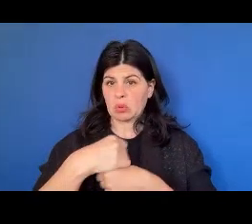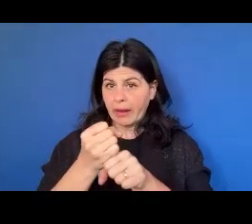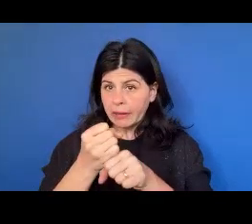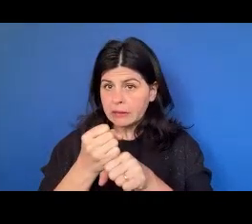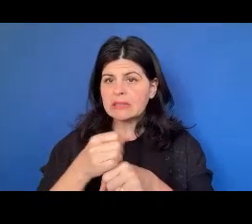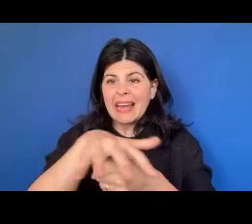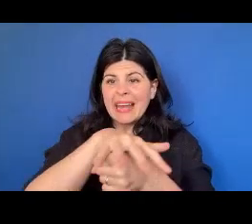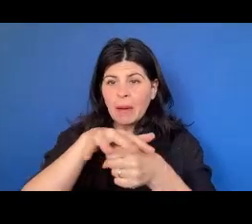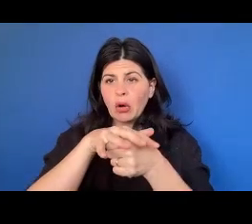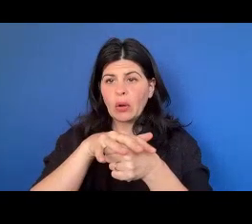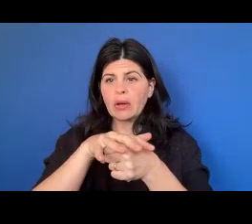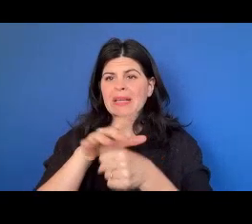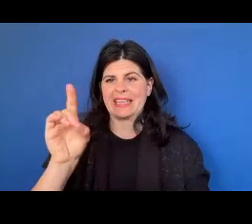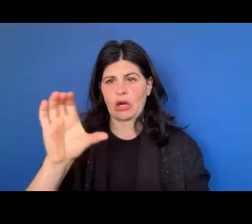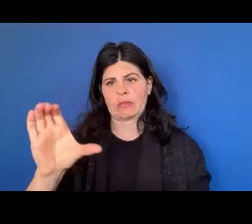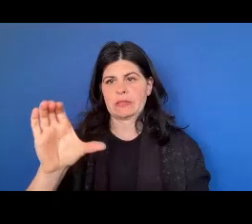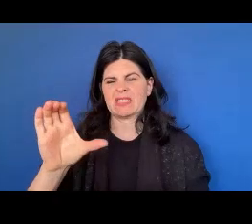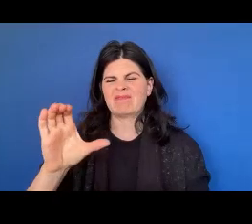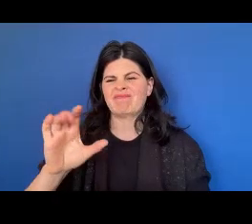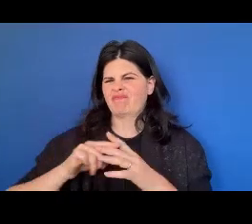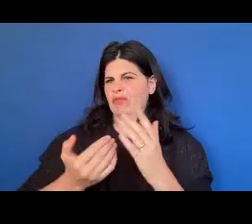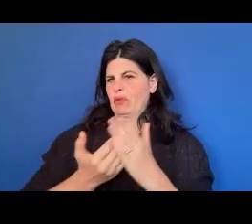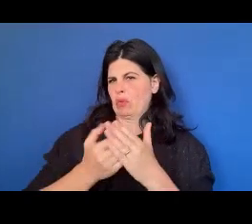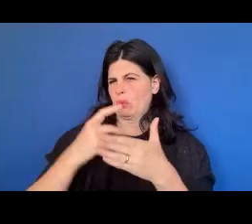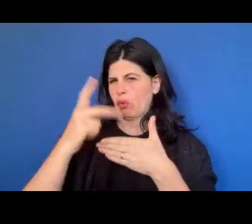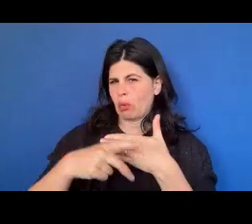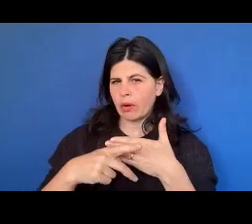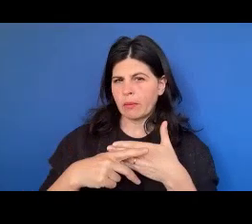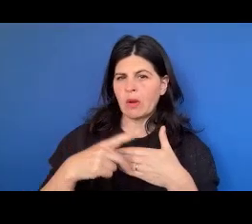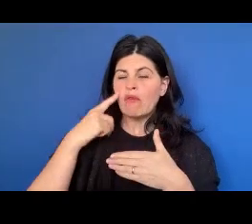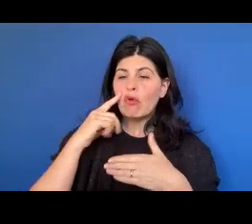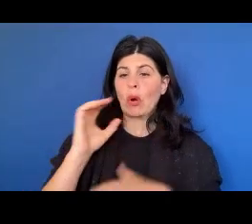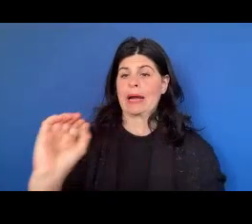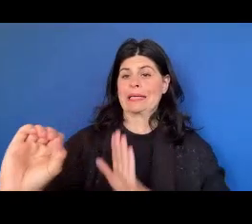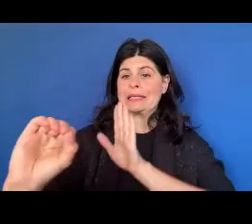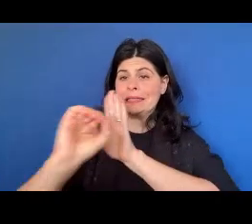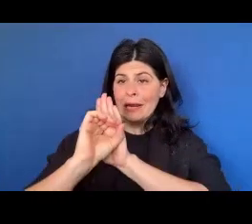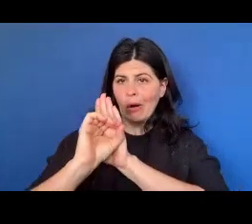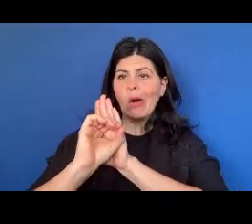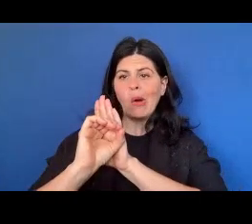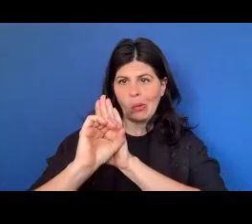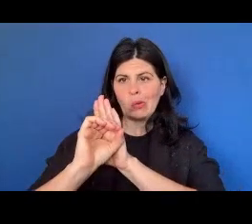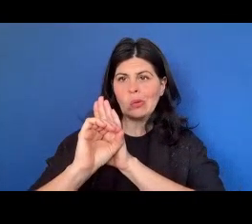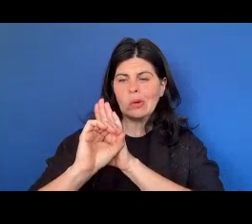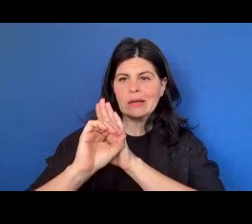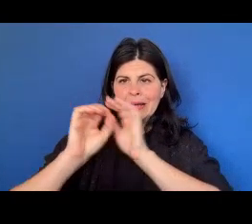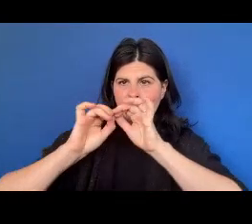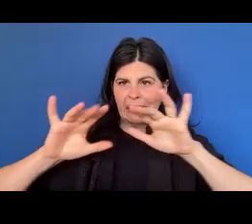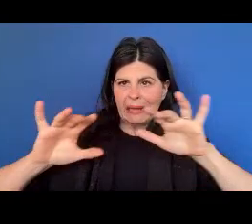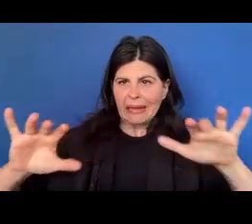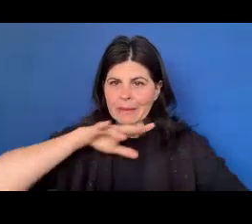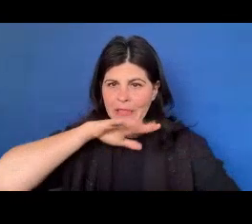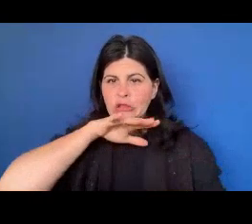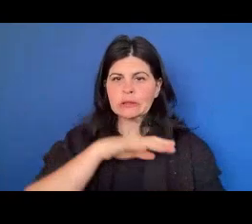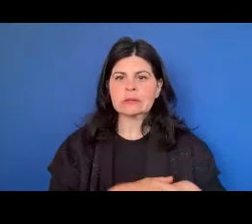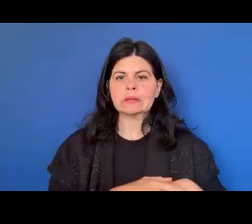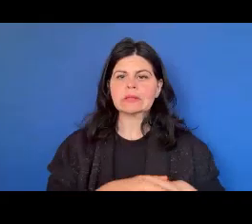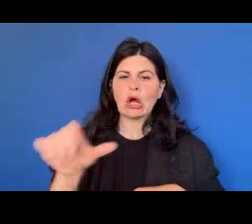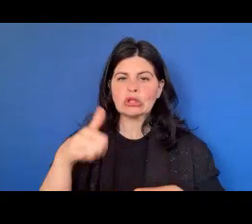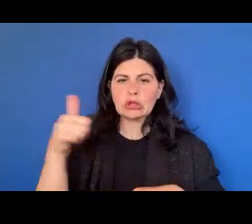program to explore the deployment of zero emission alternatives in lieu of local gas system replacement